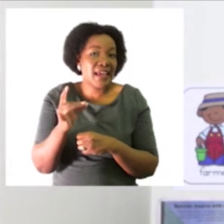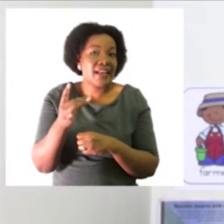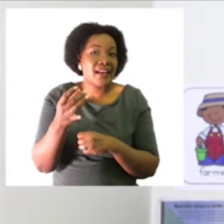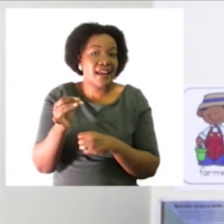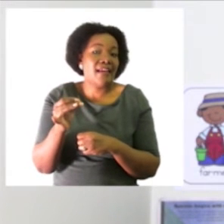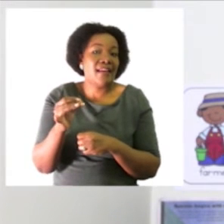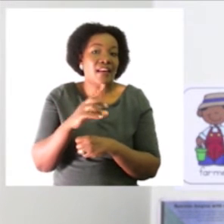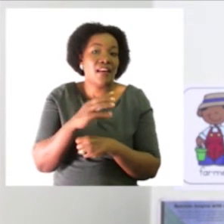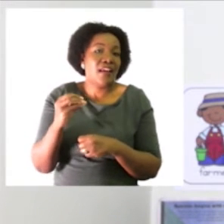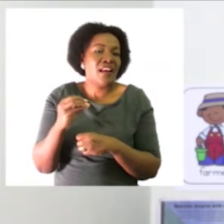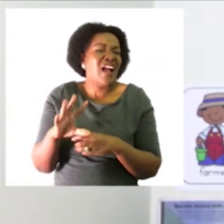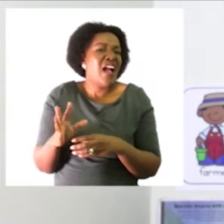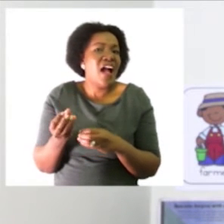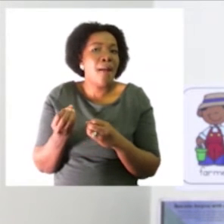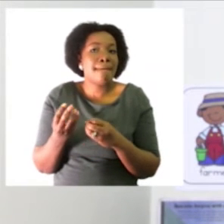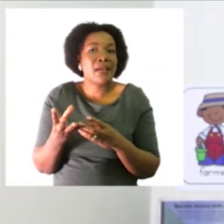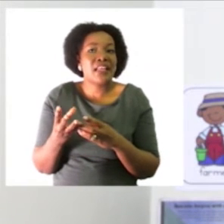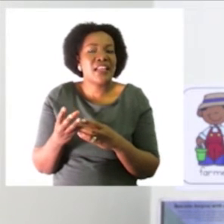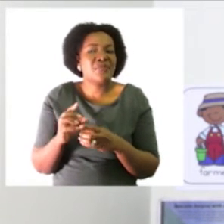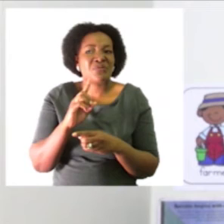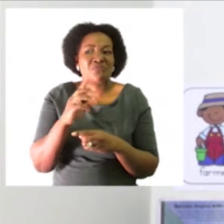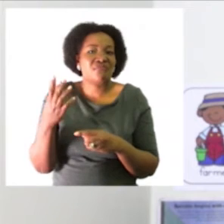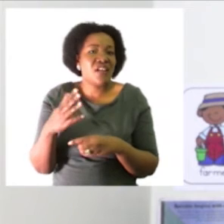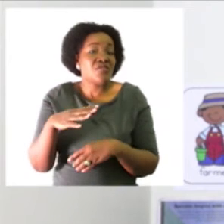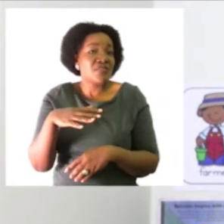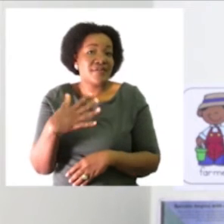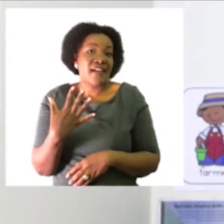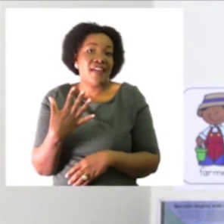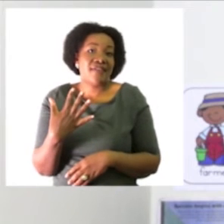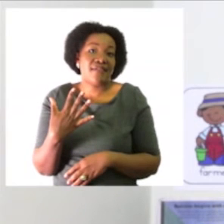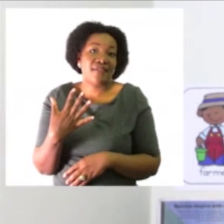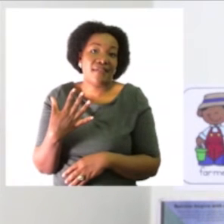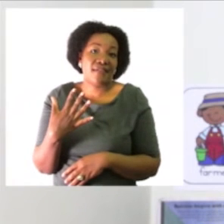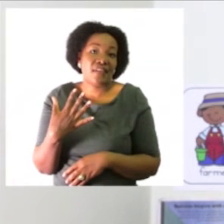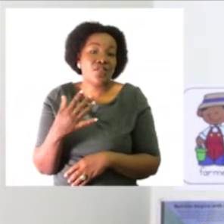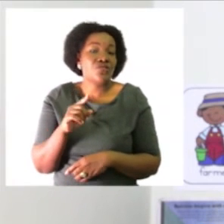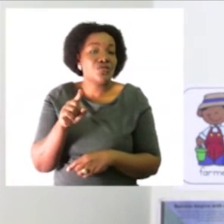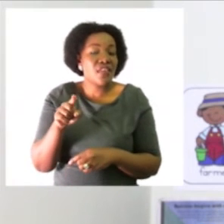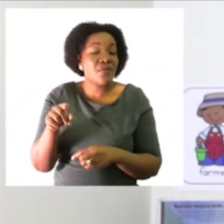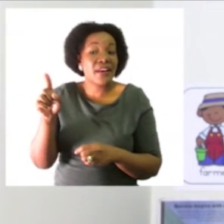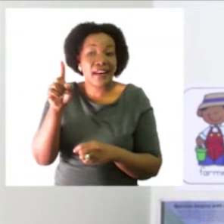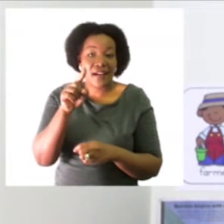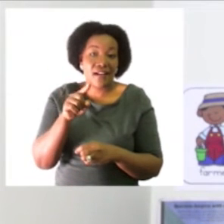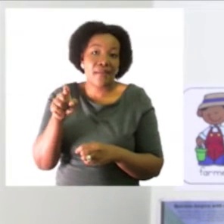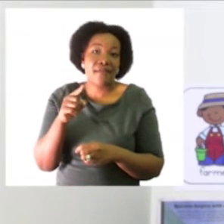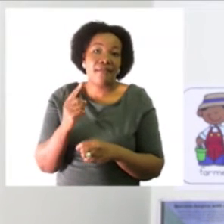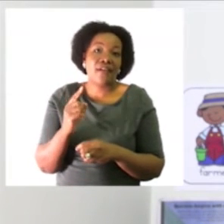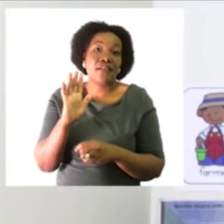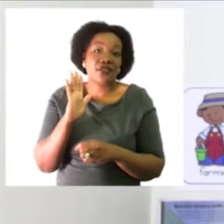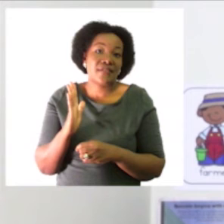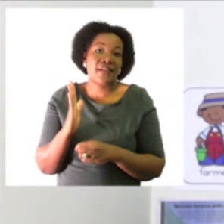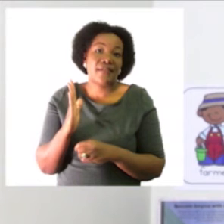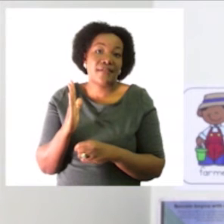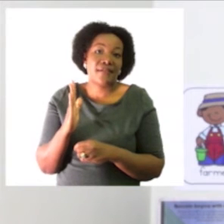9, 10. So how many times did we count on? 5. So it means it is a 5 here. So if we have to take away the 5